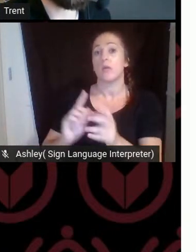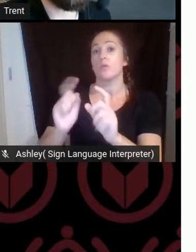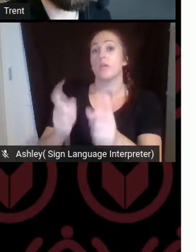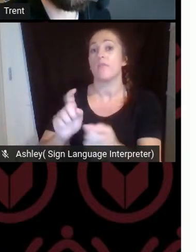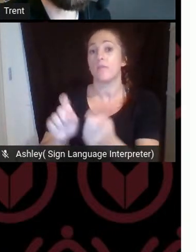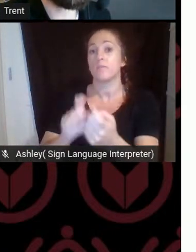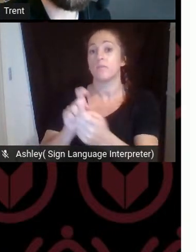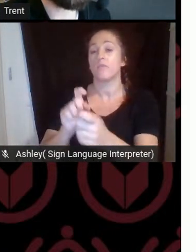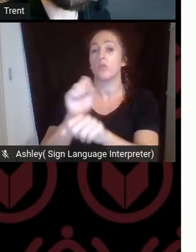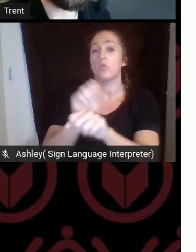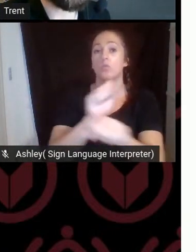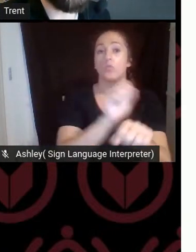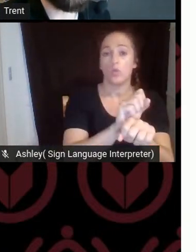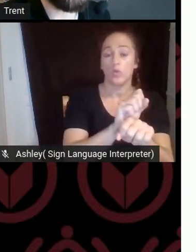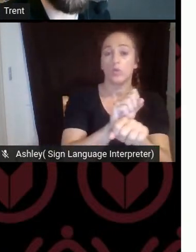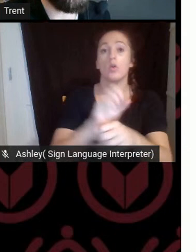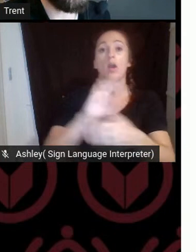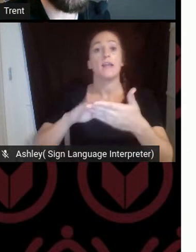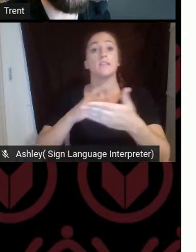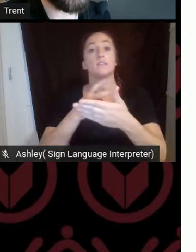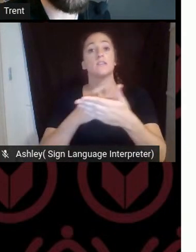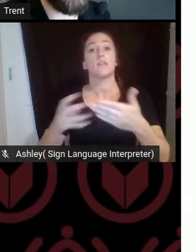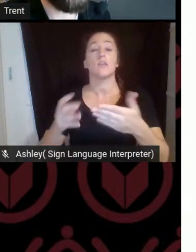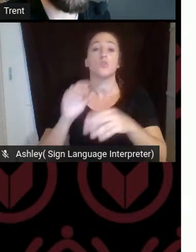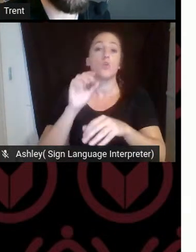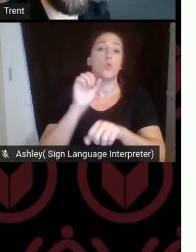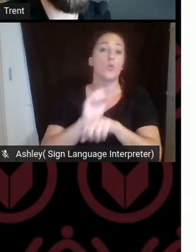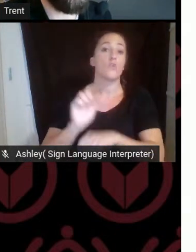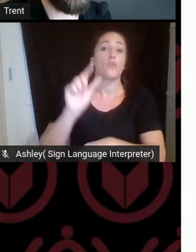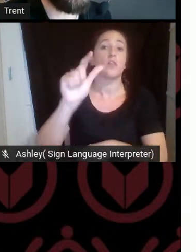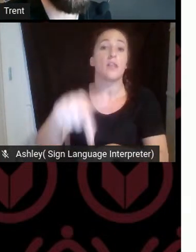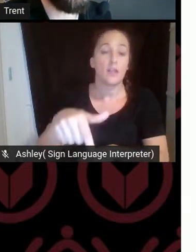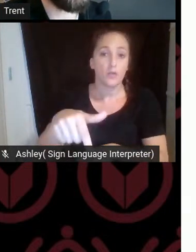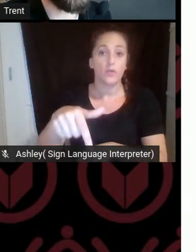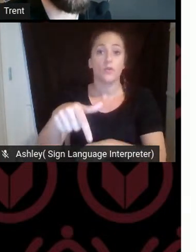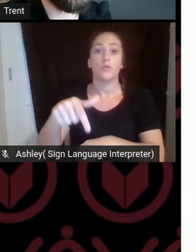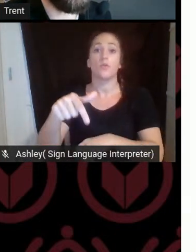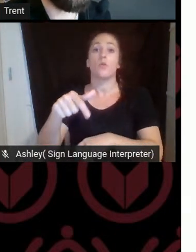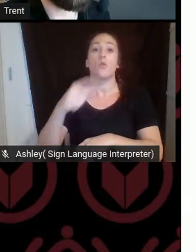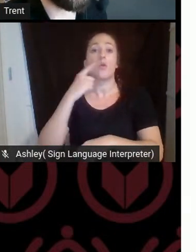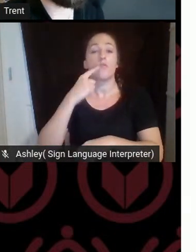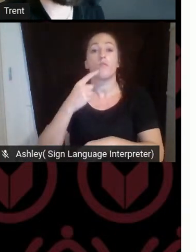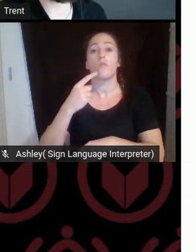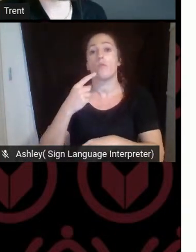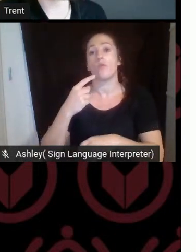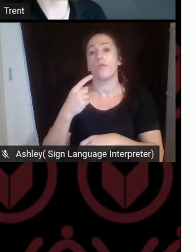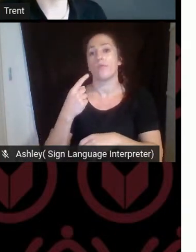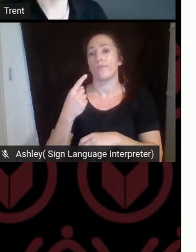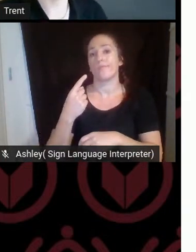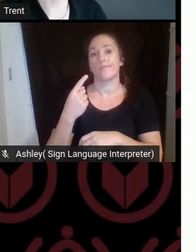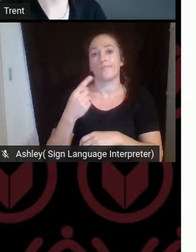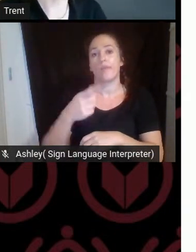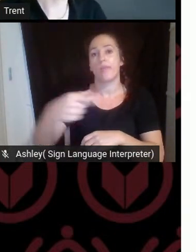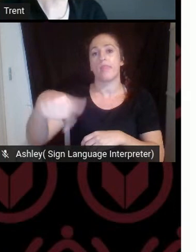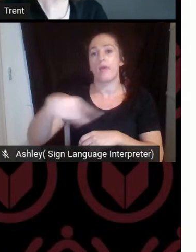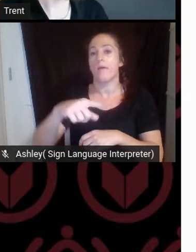can also schedule this assignment for later, save it as a draft, and come back and work on it before I assign it. But for now, I'm just going to assign